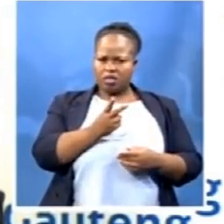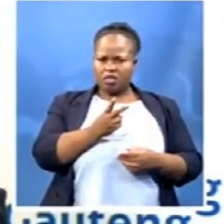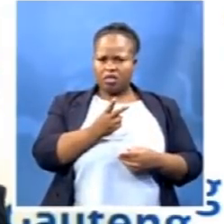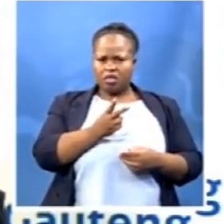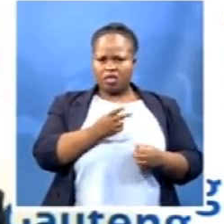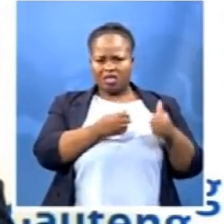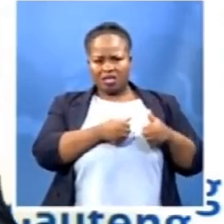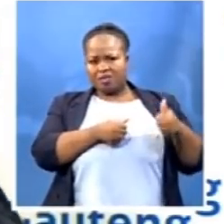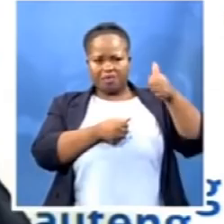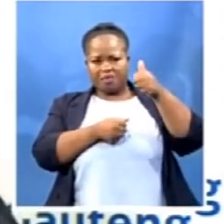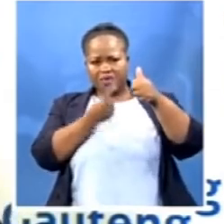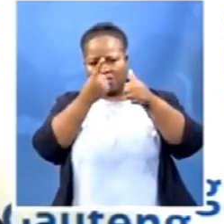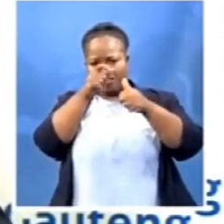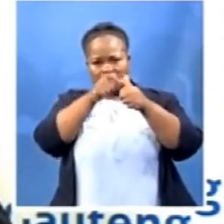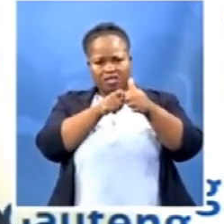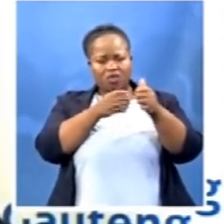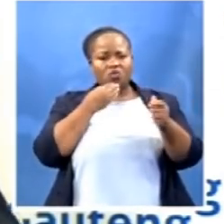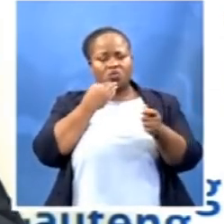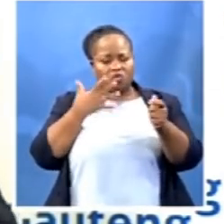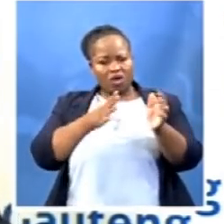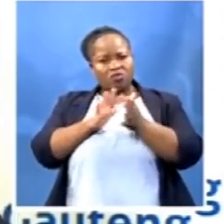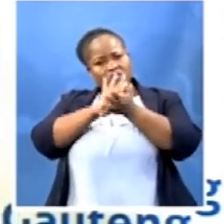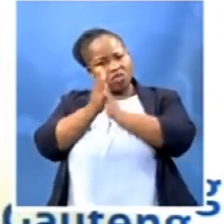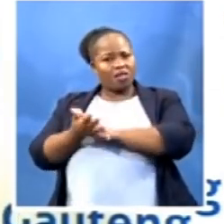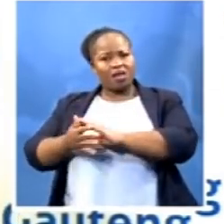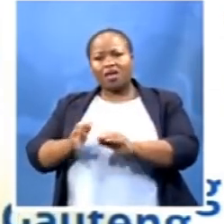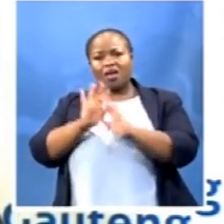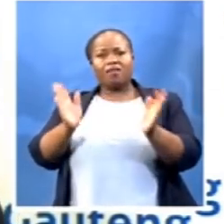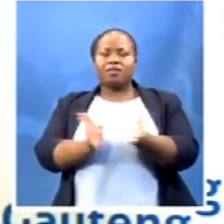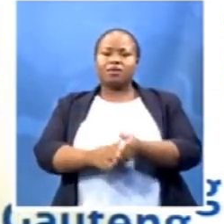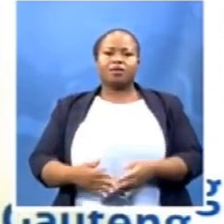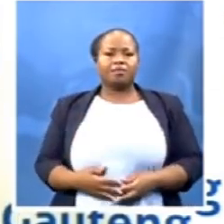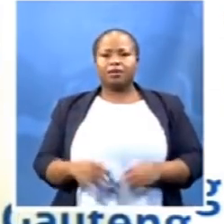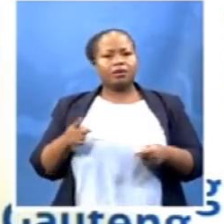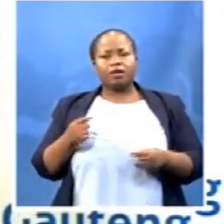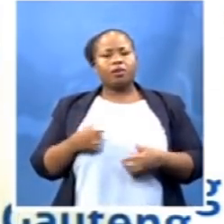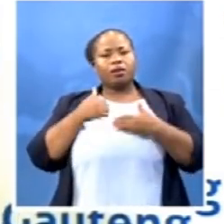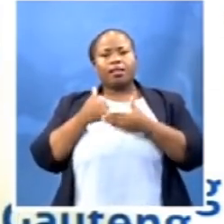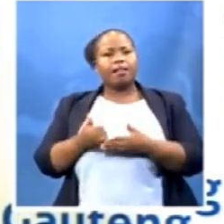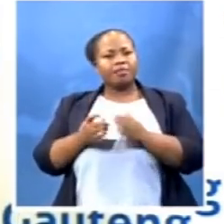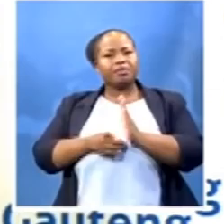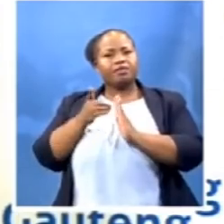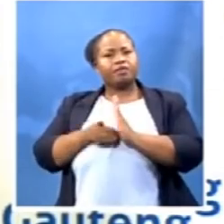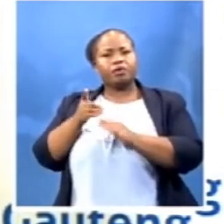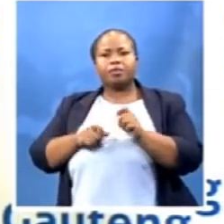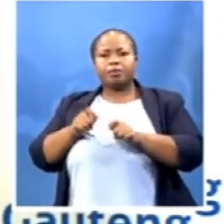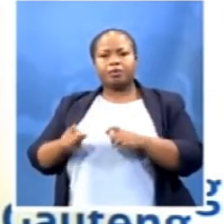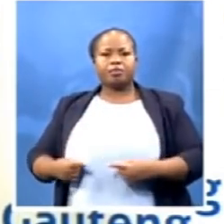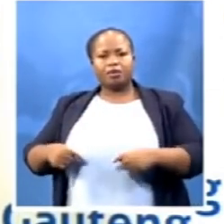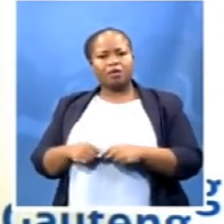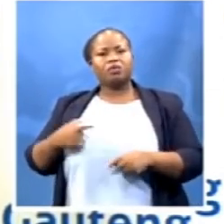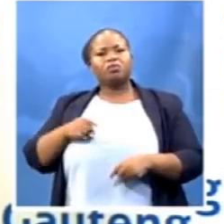And this is not going to help the cause of development and the cause of our people. So we want to ask media, because I know